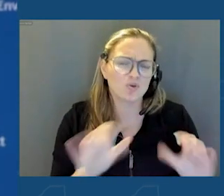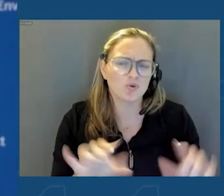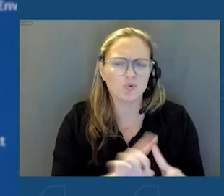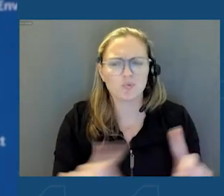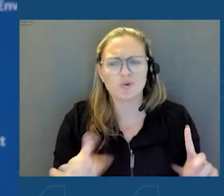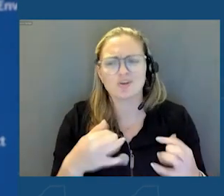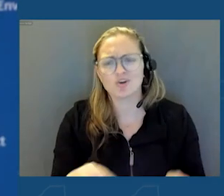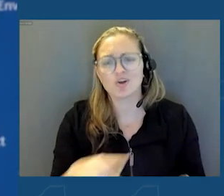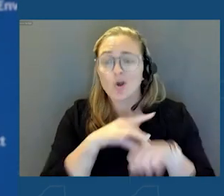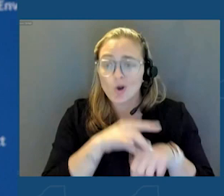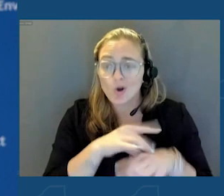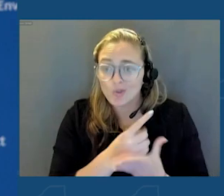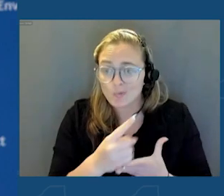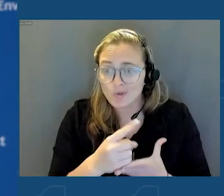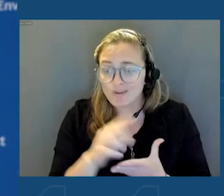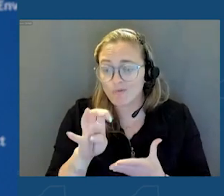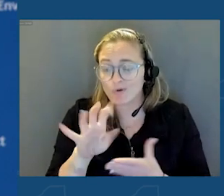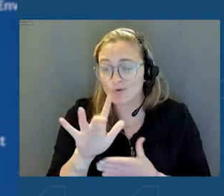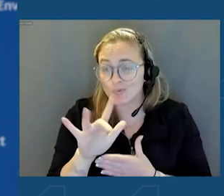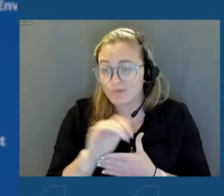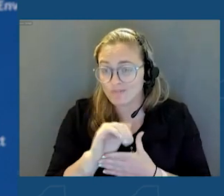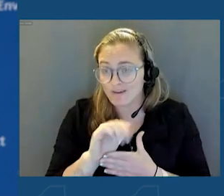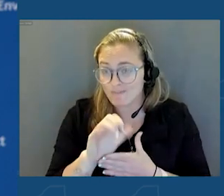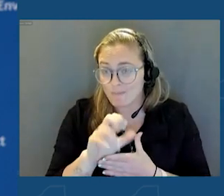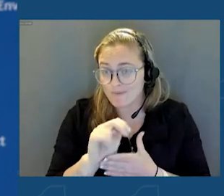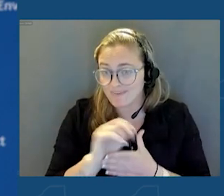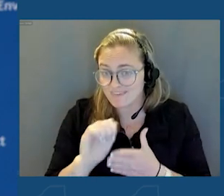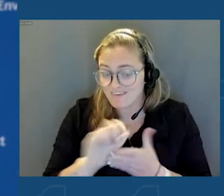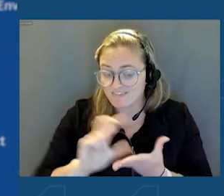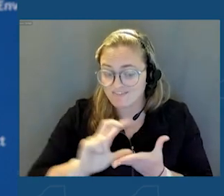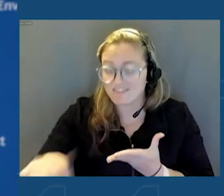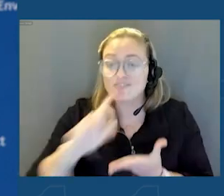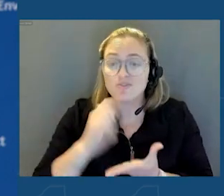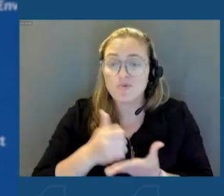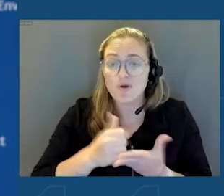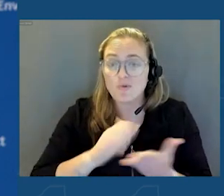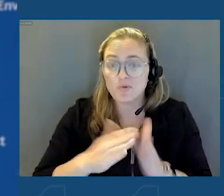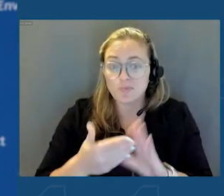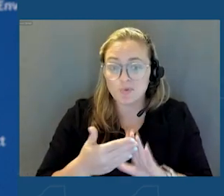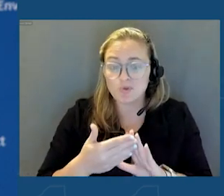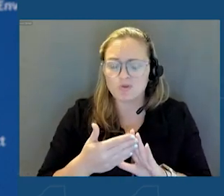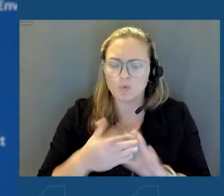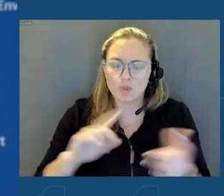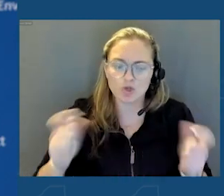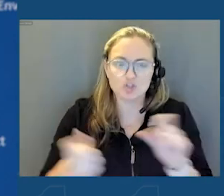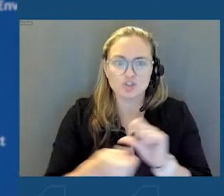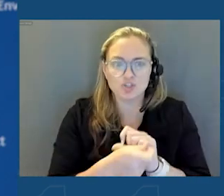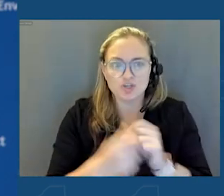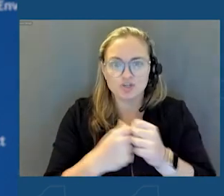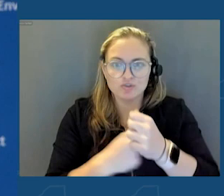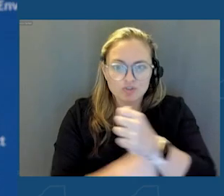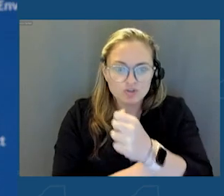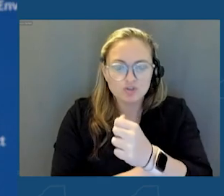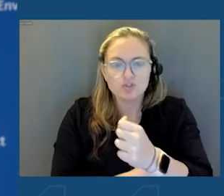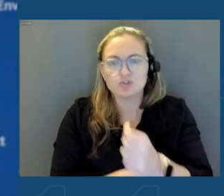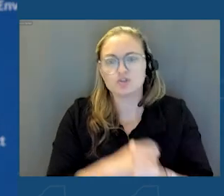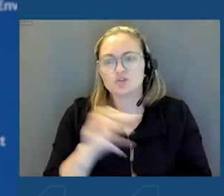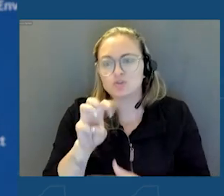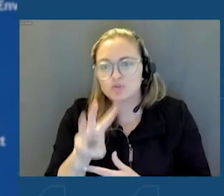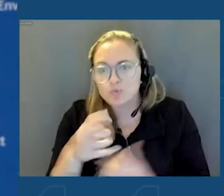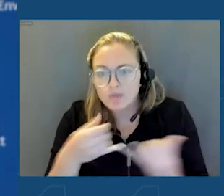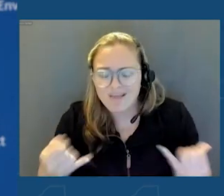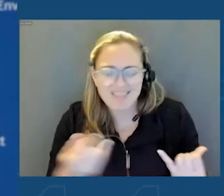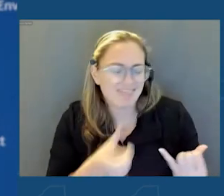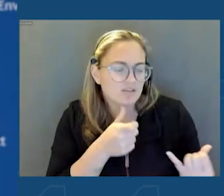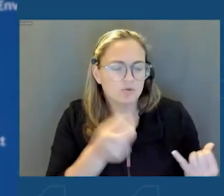Week, we committed $425 million to help communities with their aging infrastructure and sewer lines. It's often the things you don't